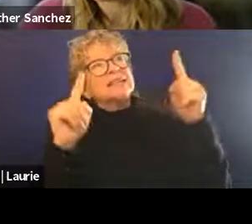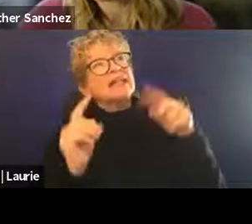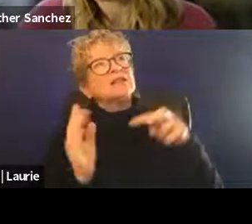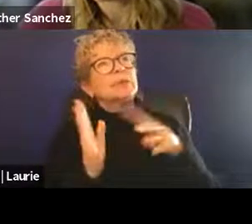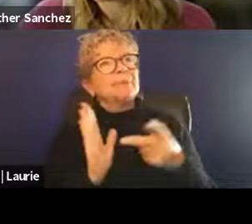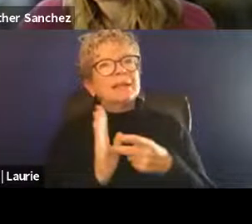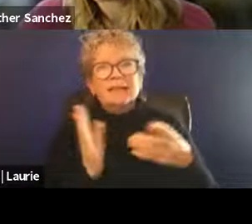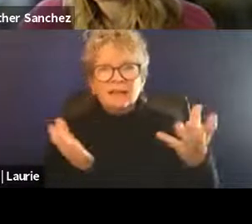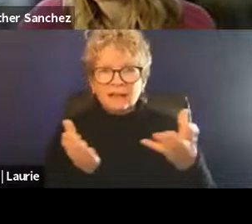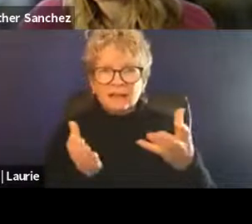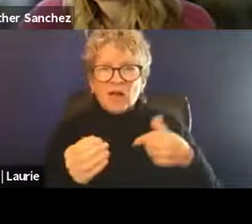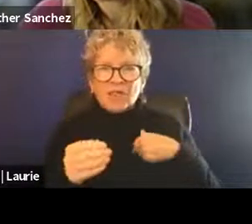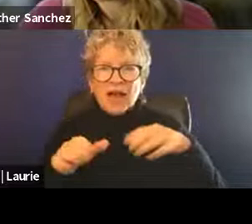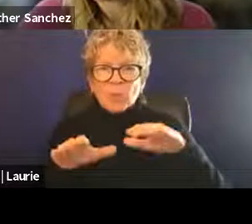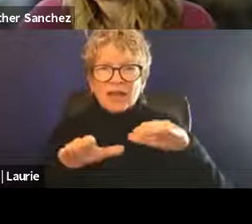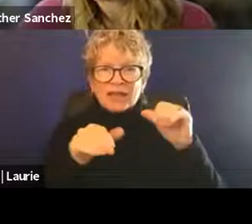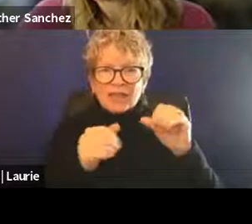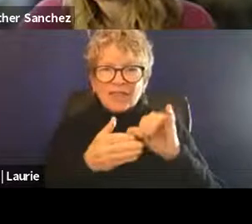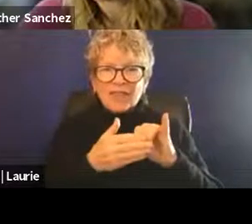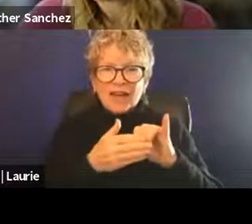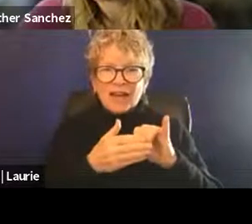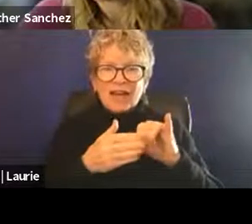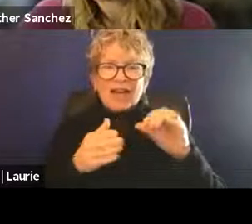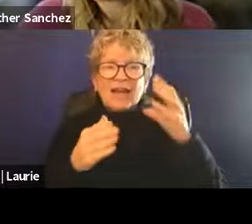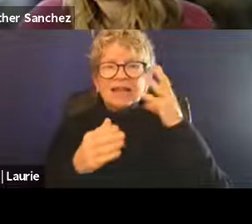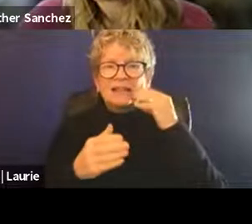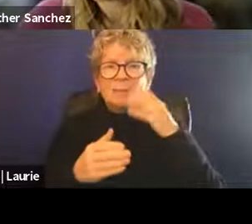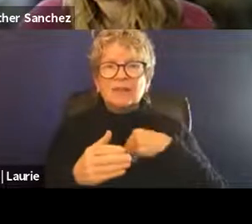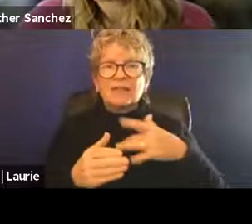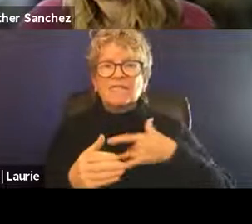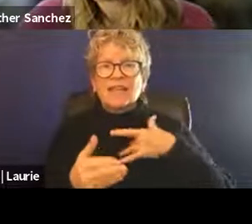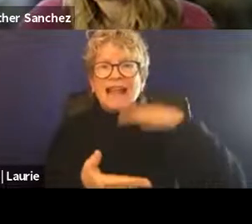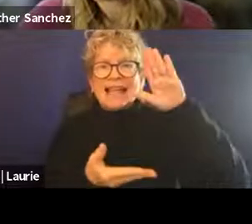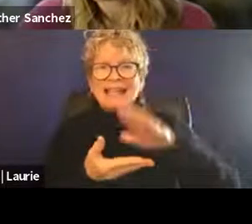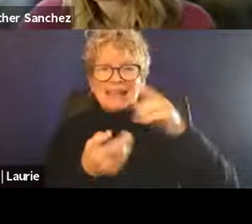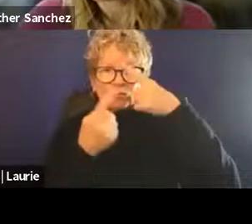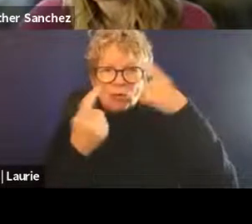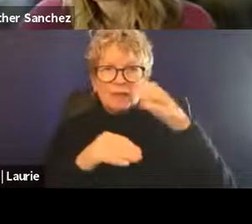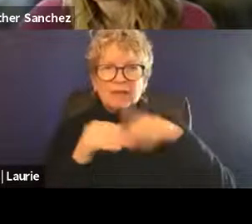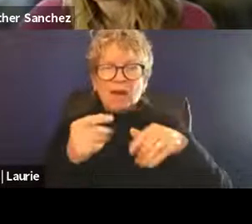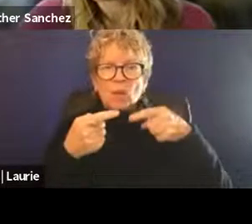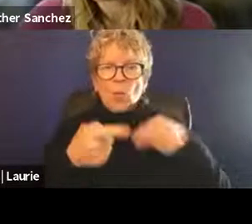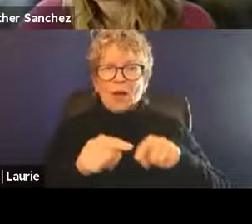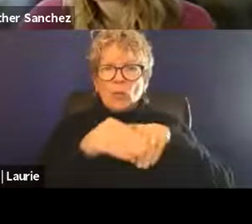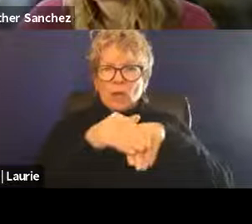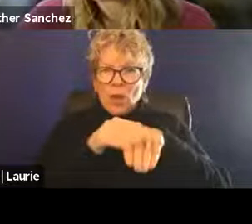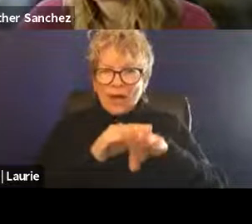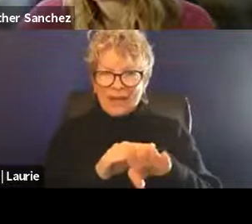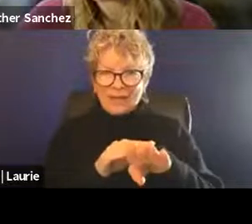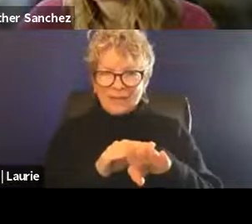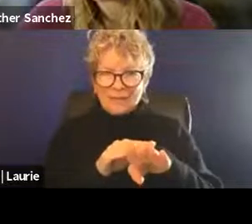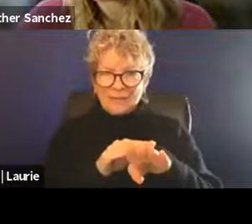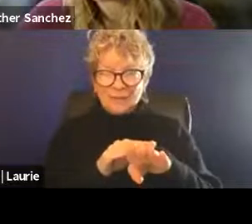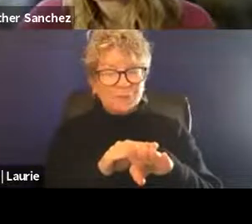mean we left the experience less traumatized than when we entered. I mean, think about